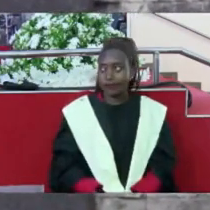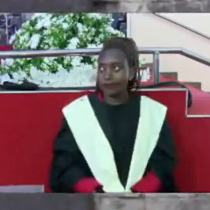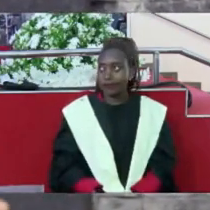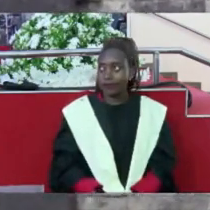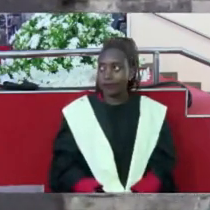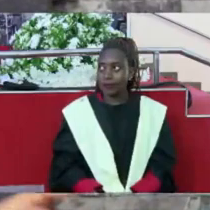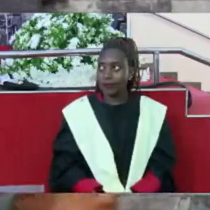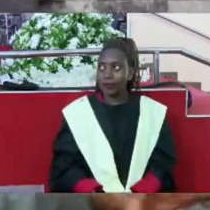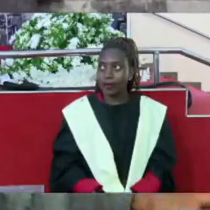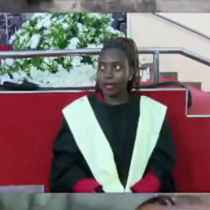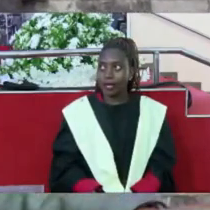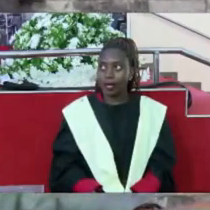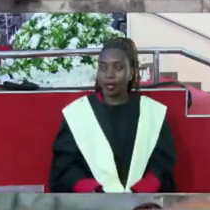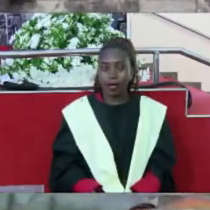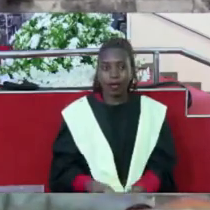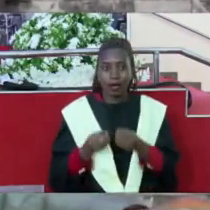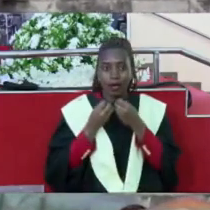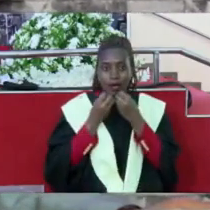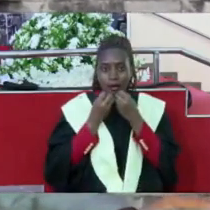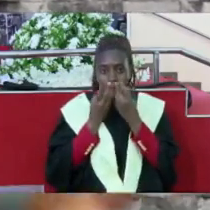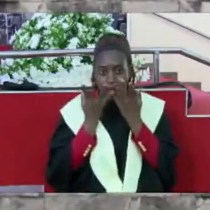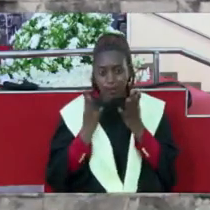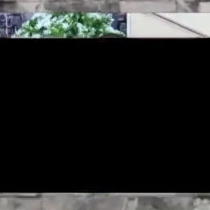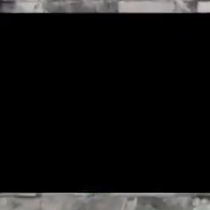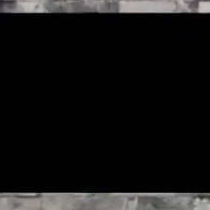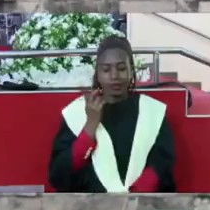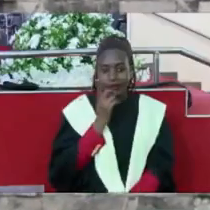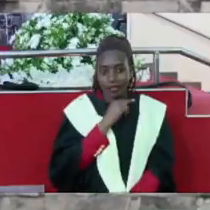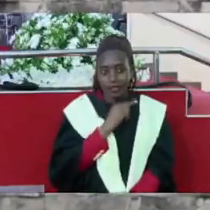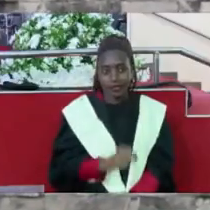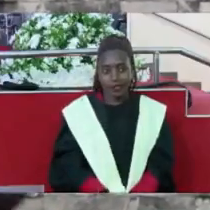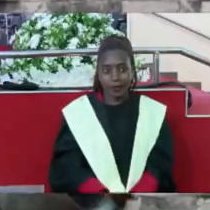Ujumbe wangu labda uliisha. My sermon so.